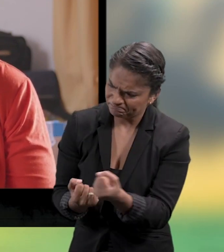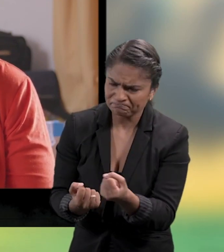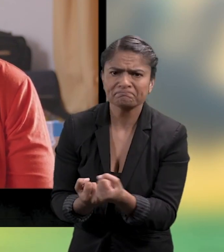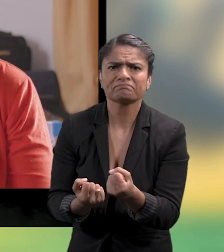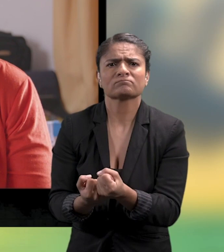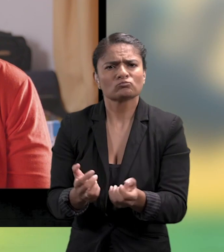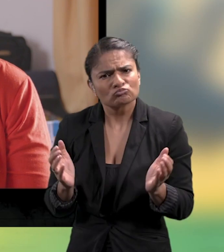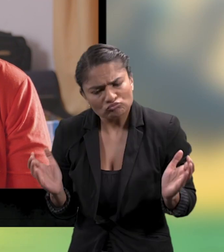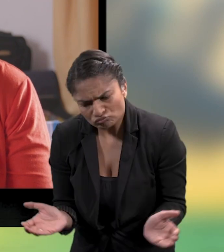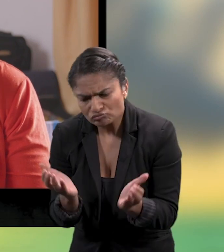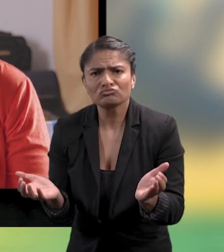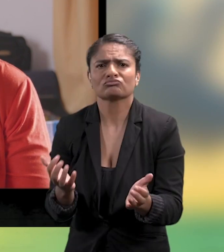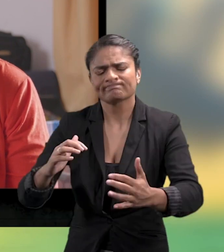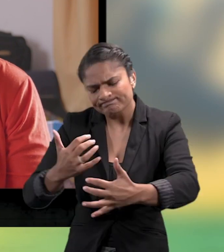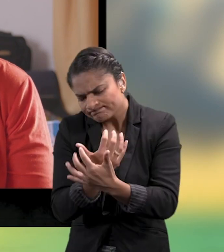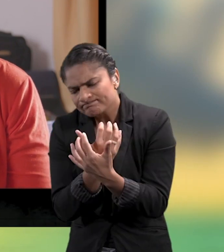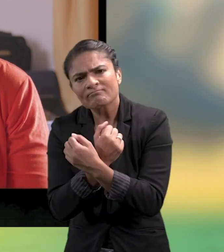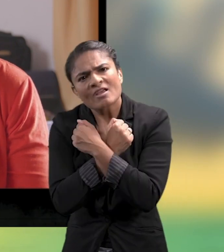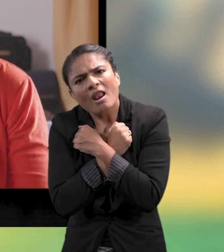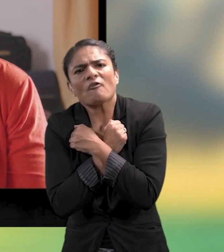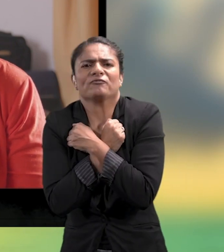them and ba ba rate.